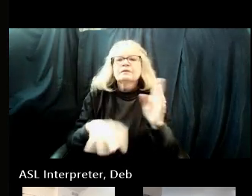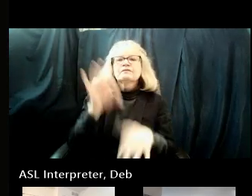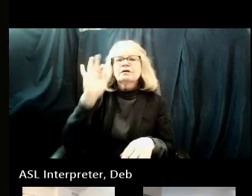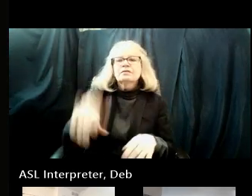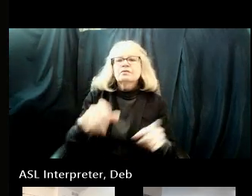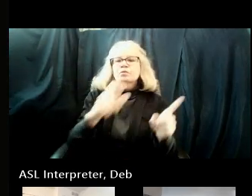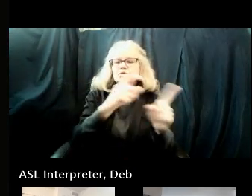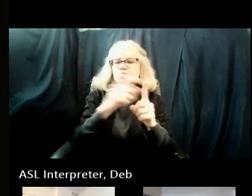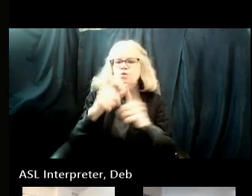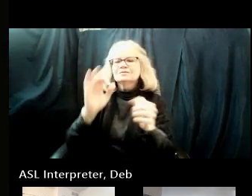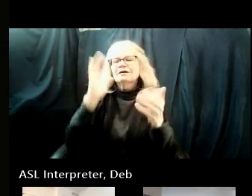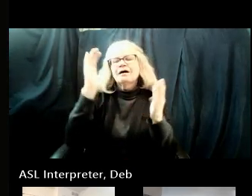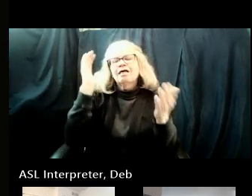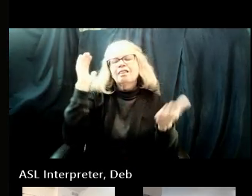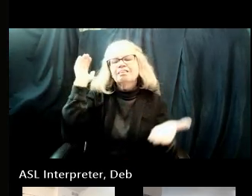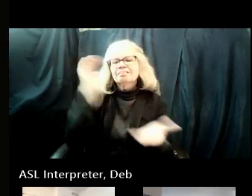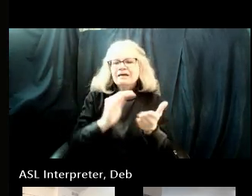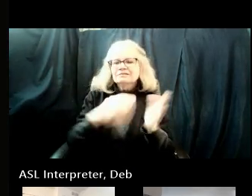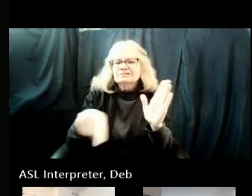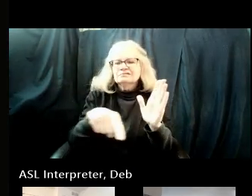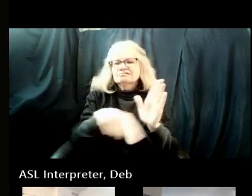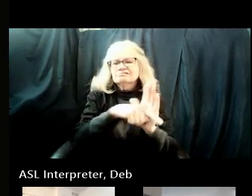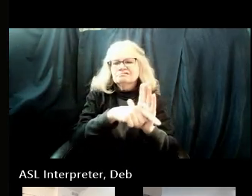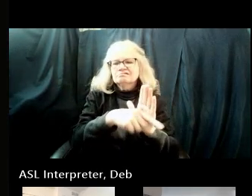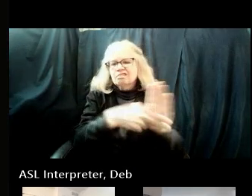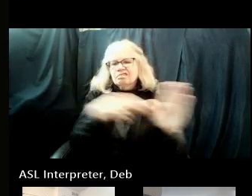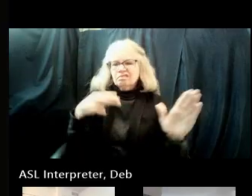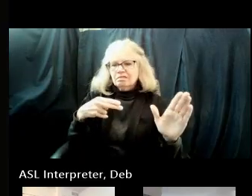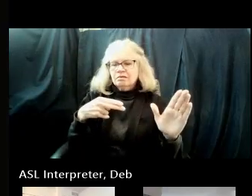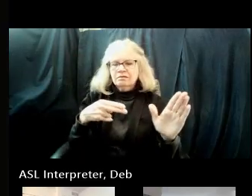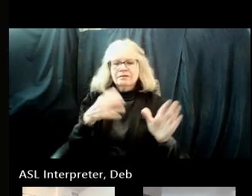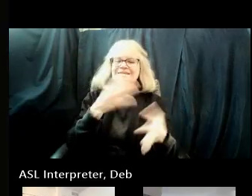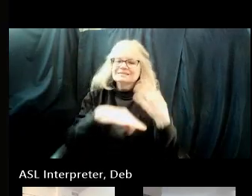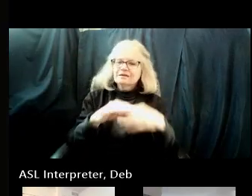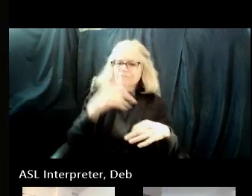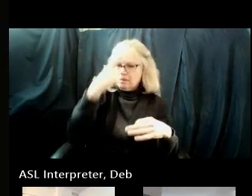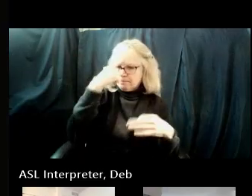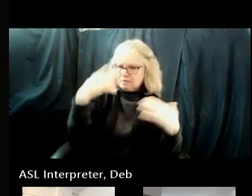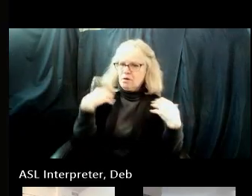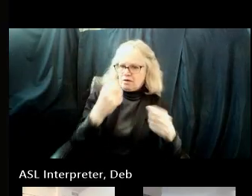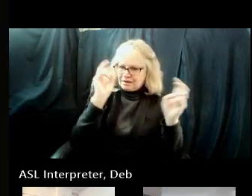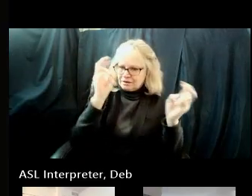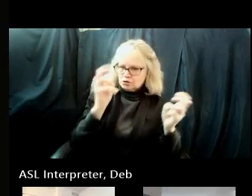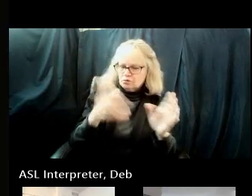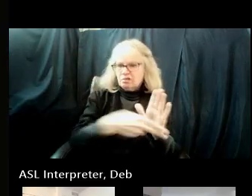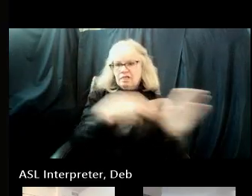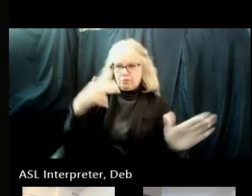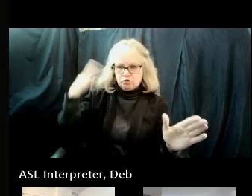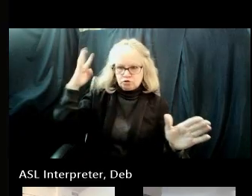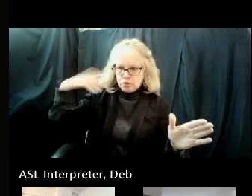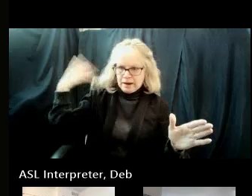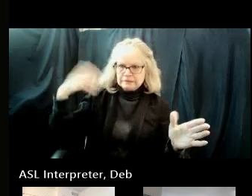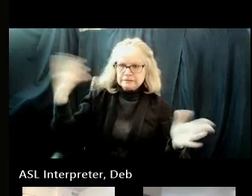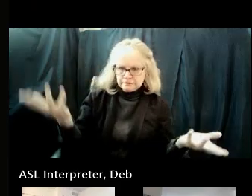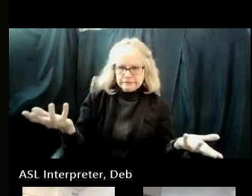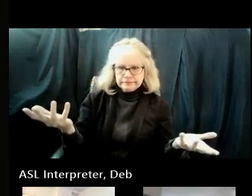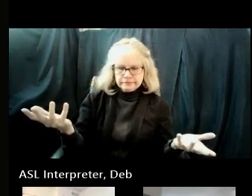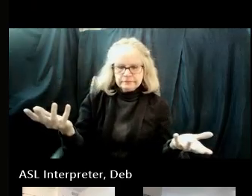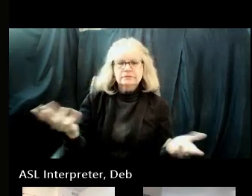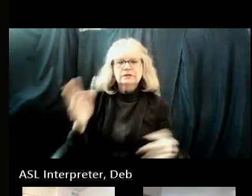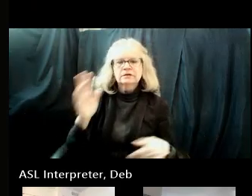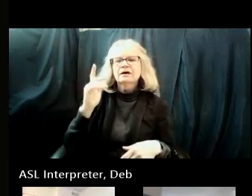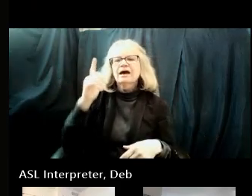less stigmatizing than what it means to have a mental health issue and be labeled as, crazy. And this is also where I